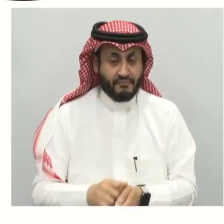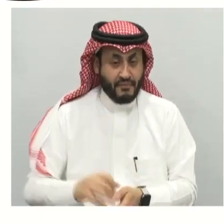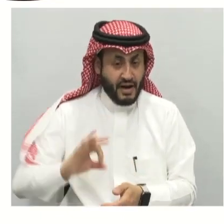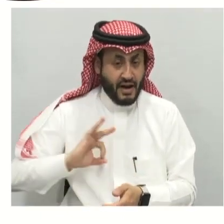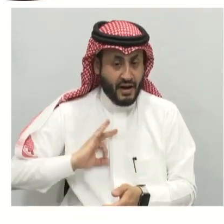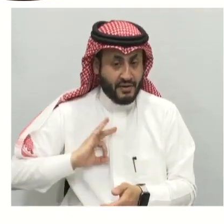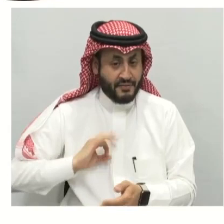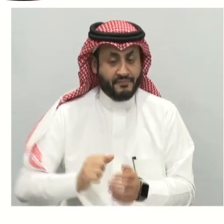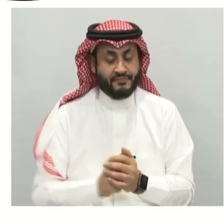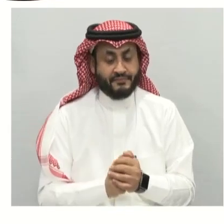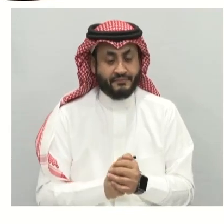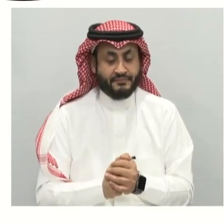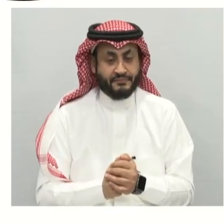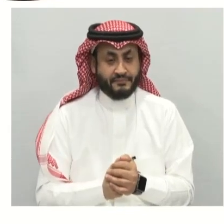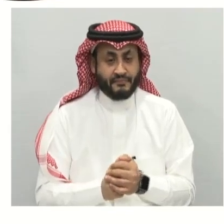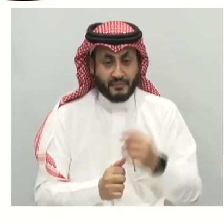like